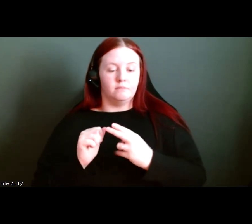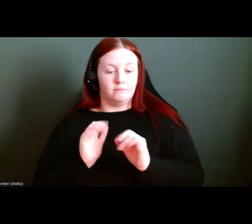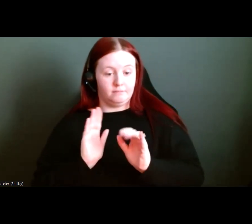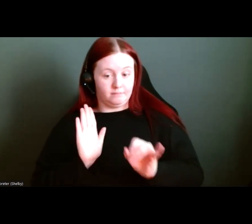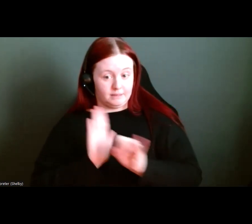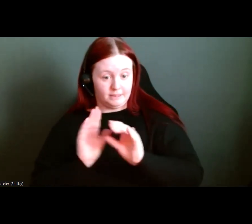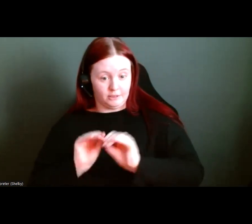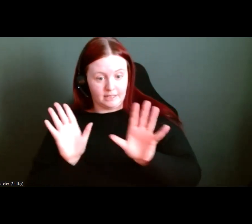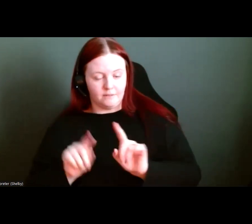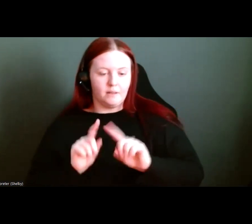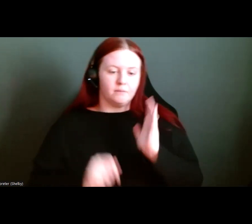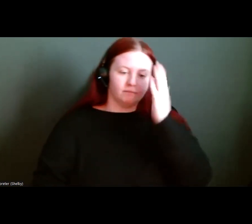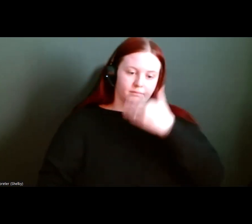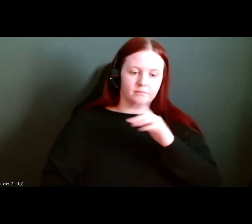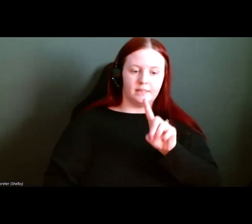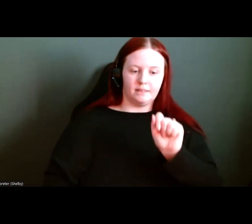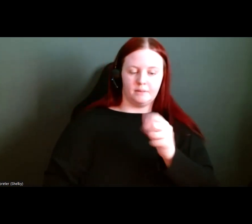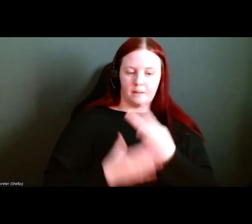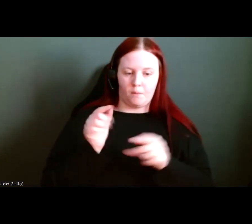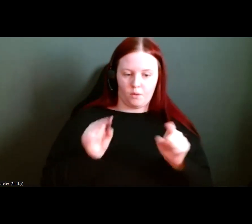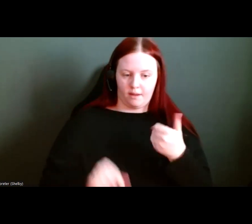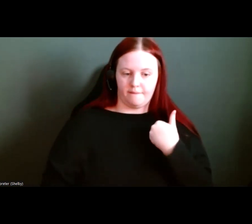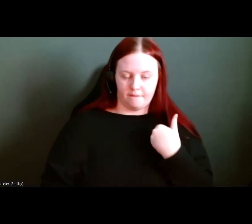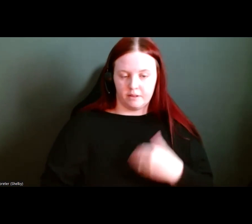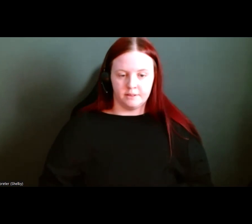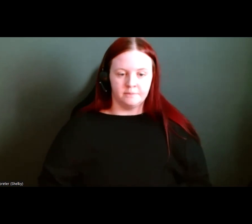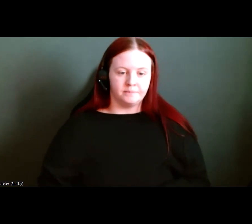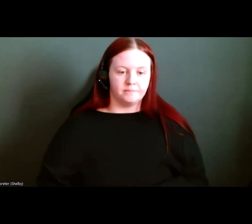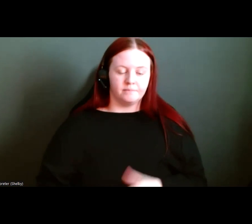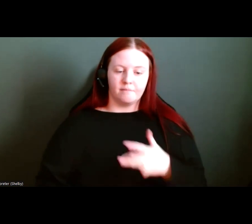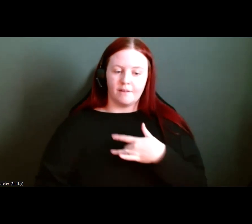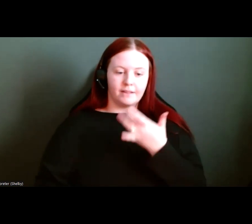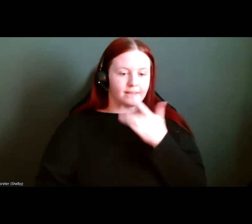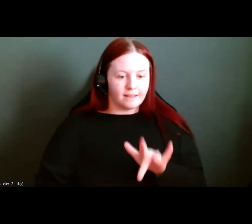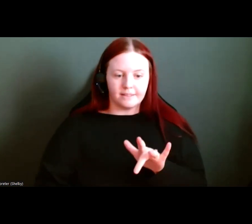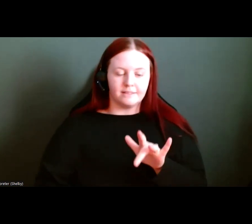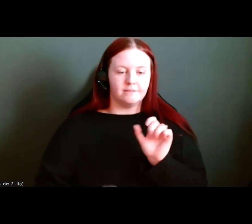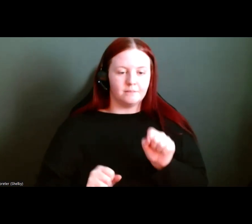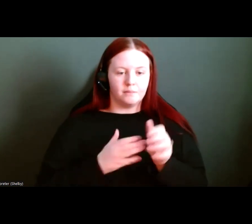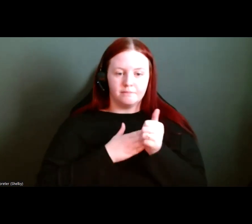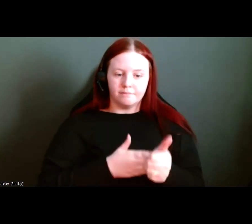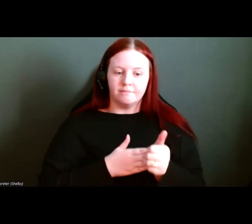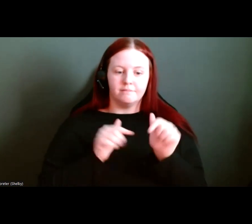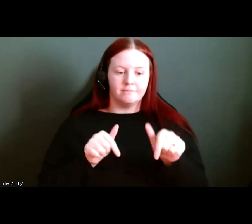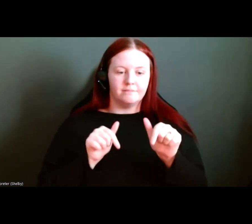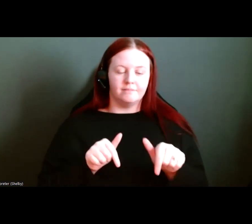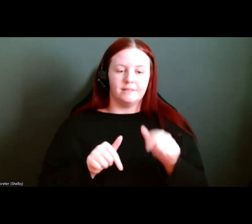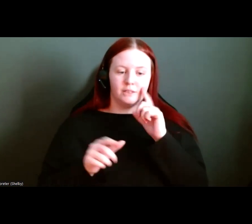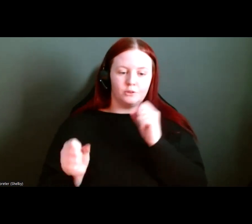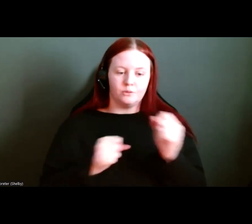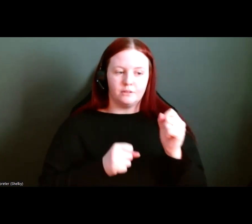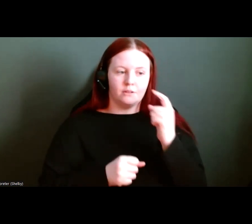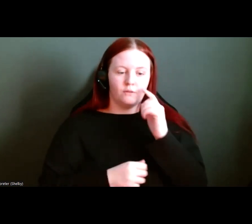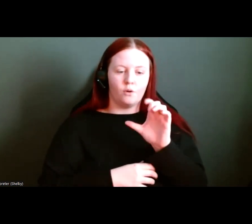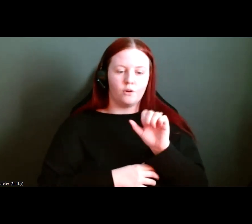disabilities. I'm very, very privileged to be able to lead the accessibility strategy for Carleton University,